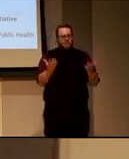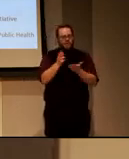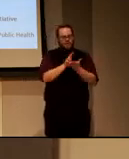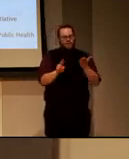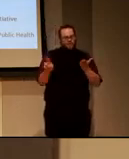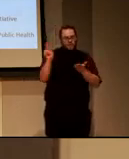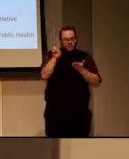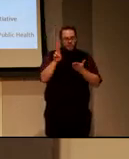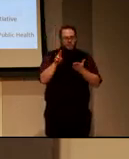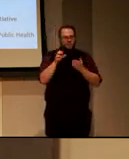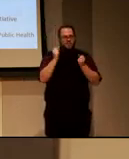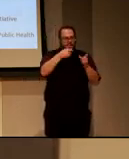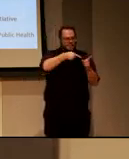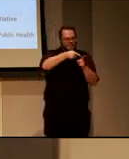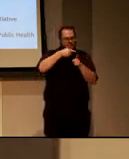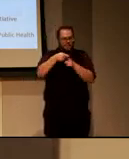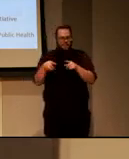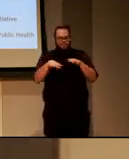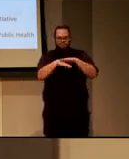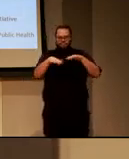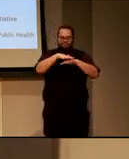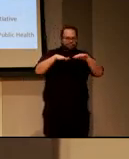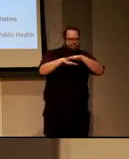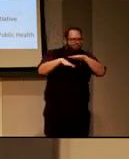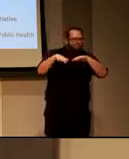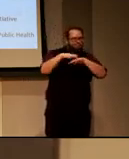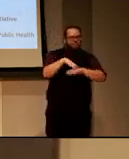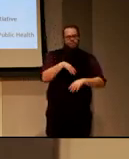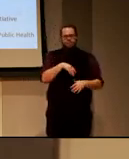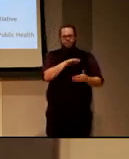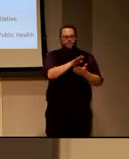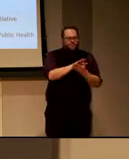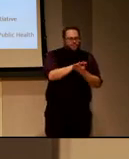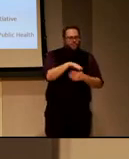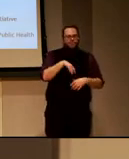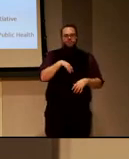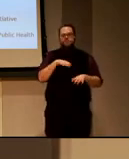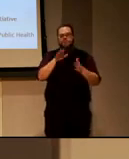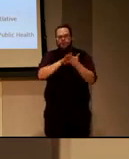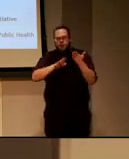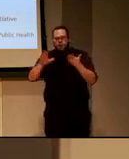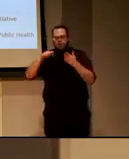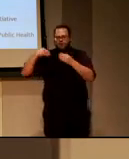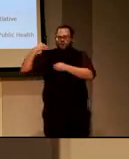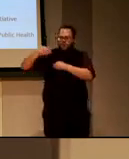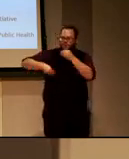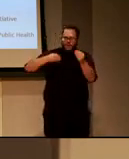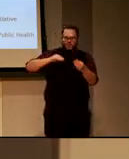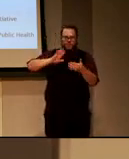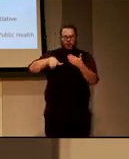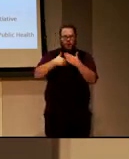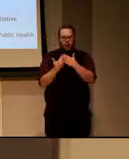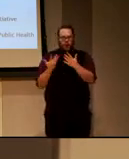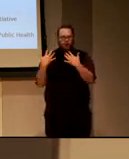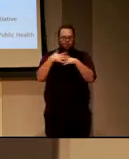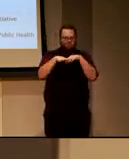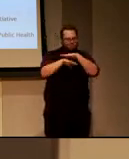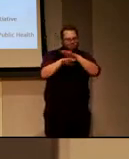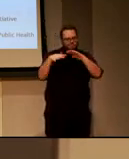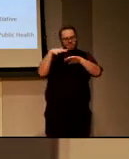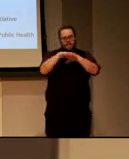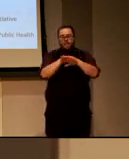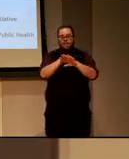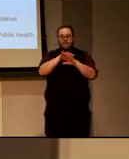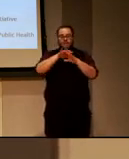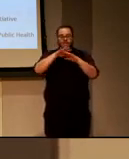crosses disciplines, schools, colleges, and generations with a goal of creating urgent